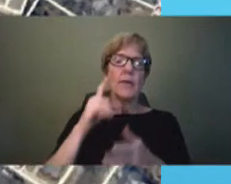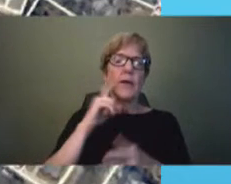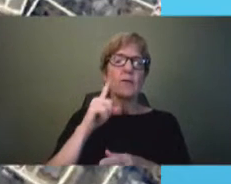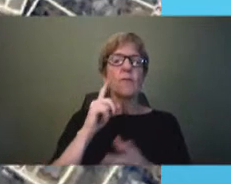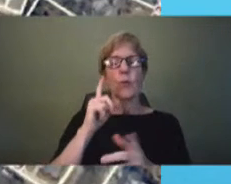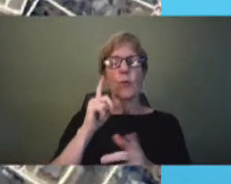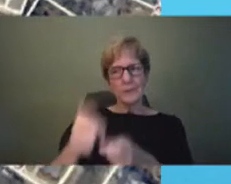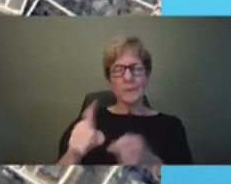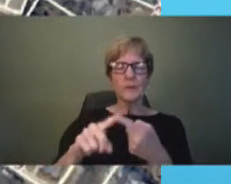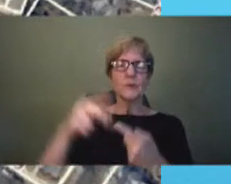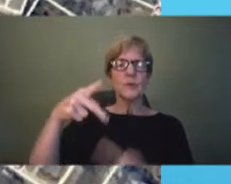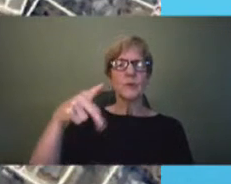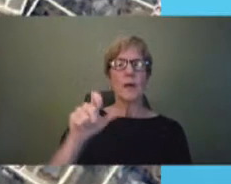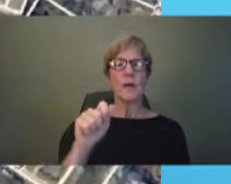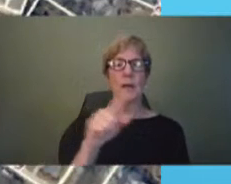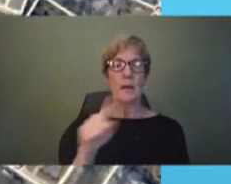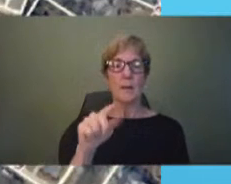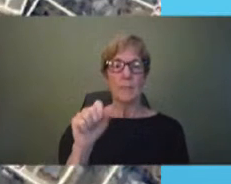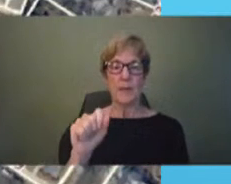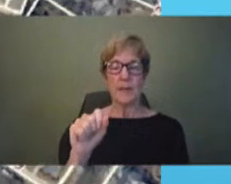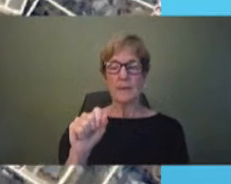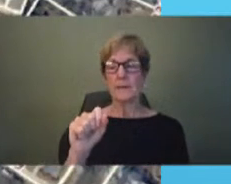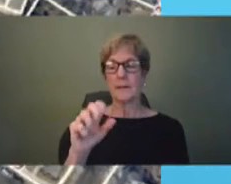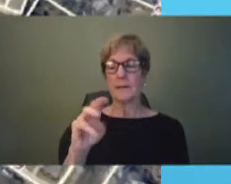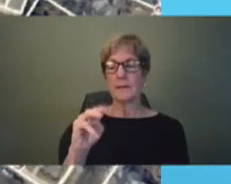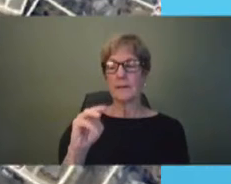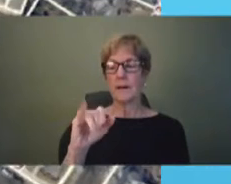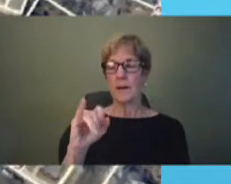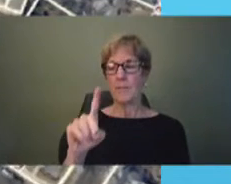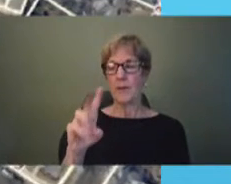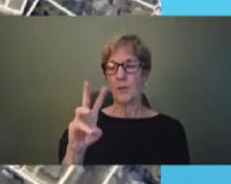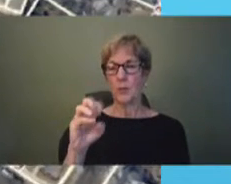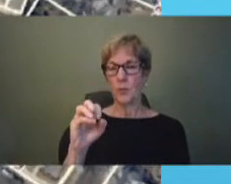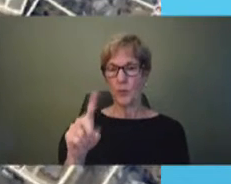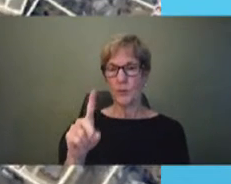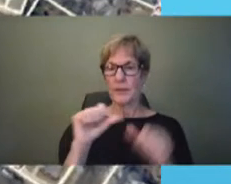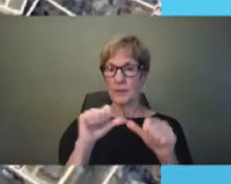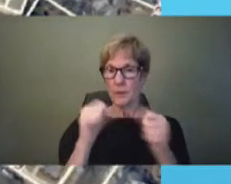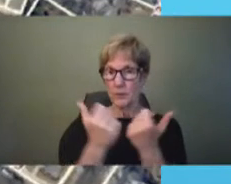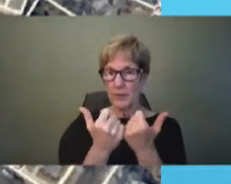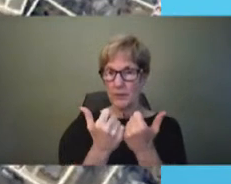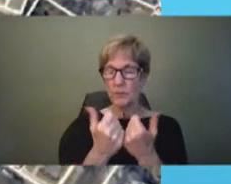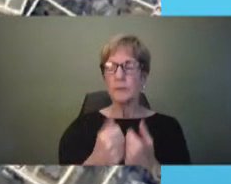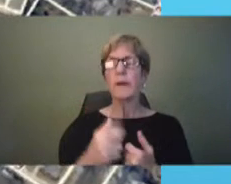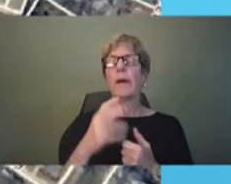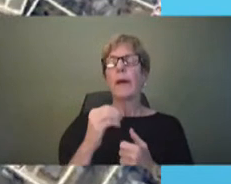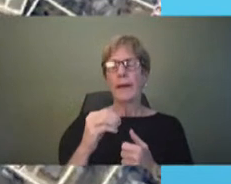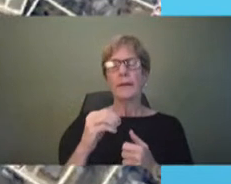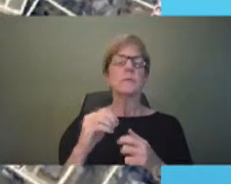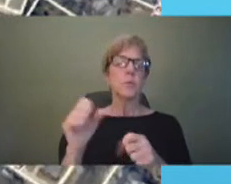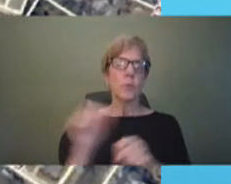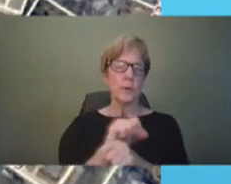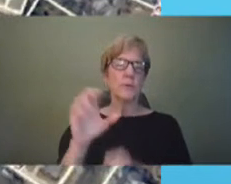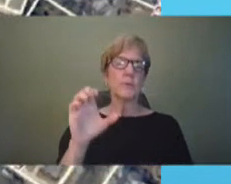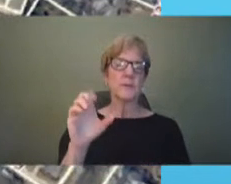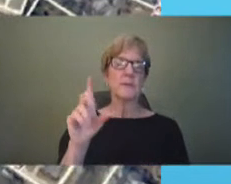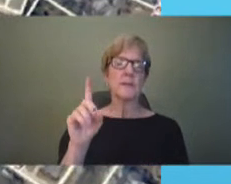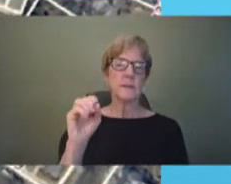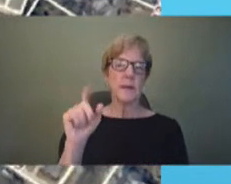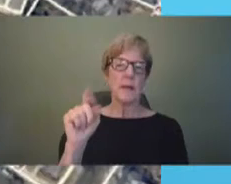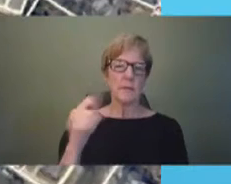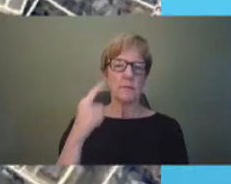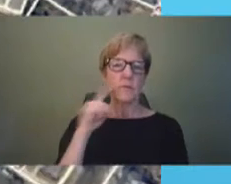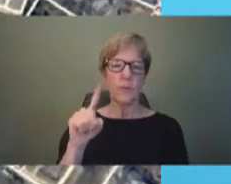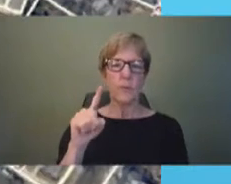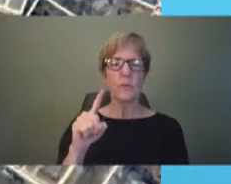Association uh and drg our traffic consultant uh is working and will continue to work with cot on the um uh